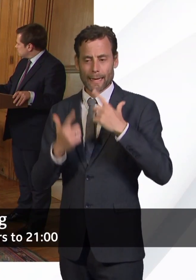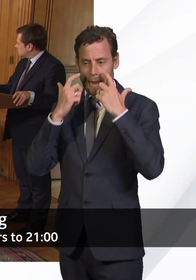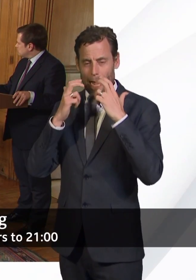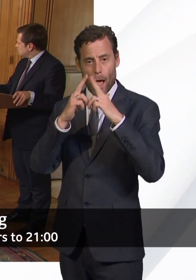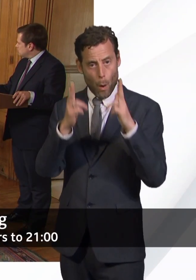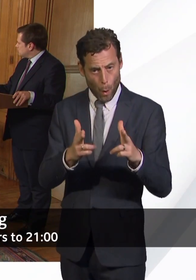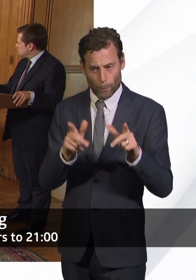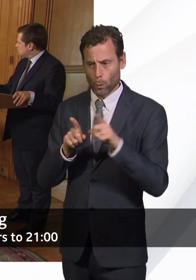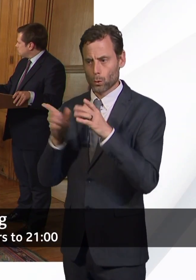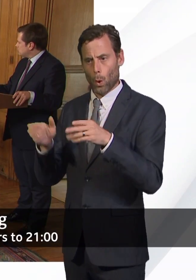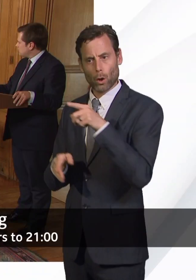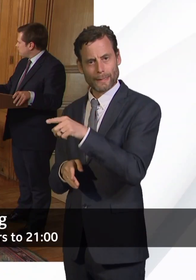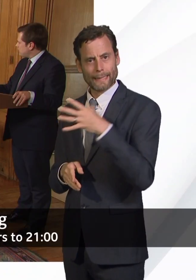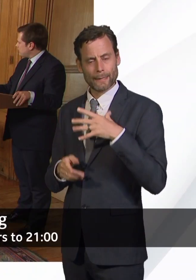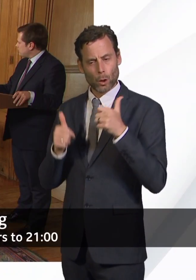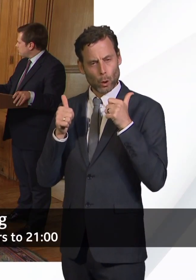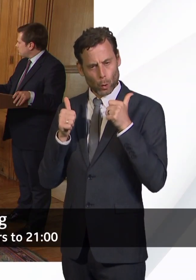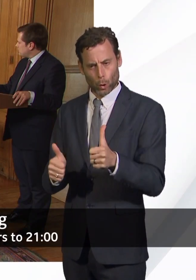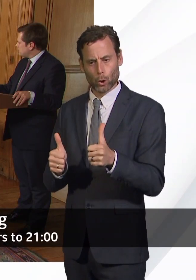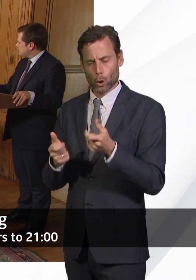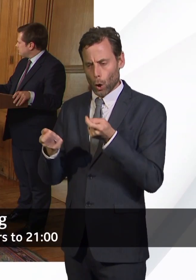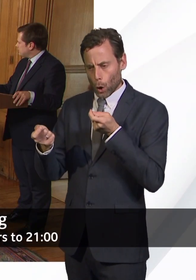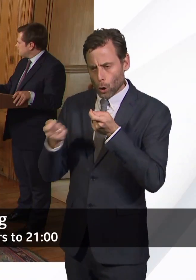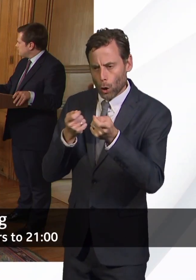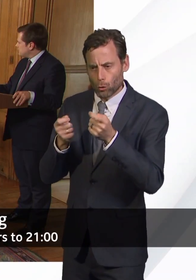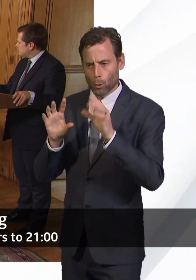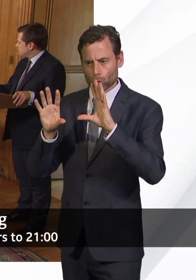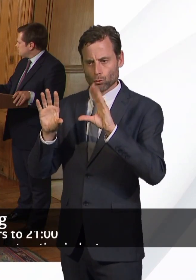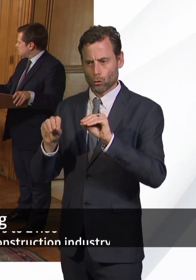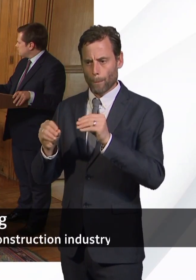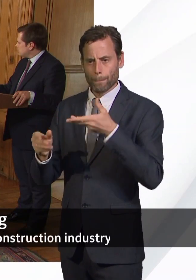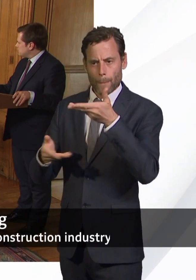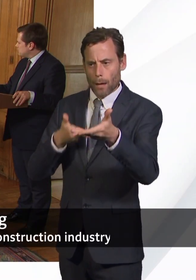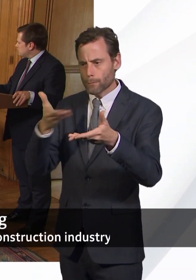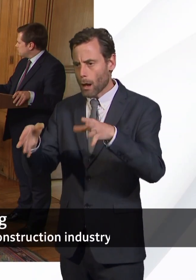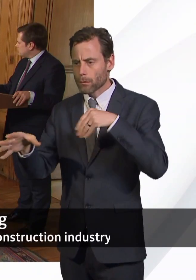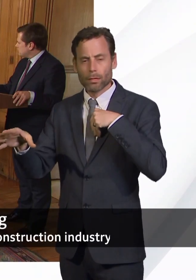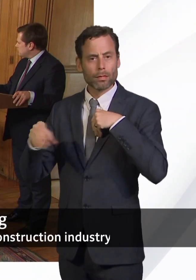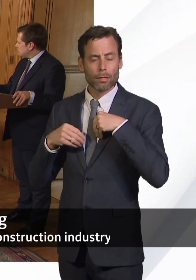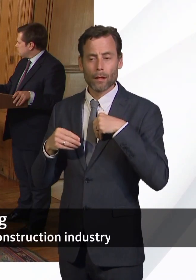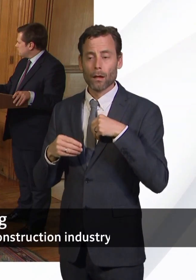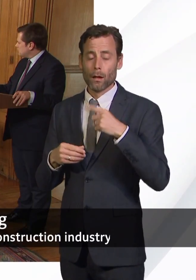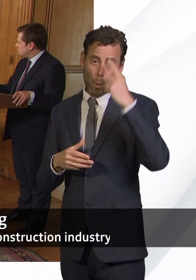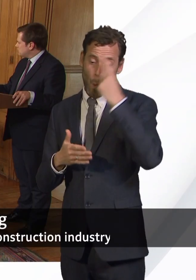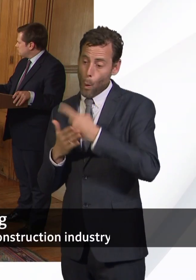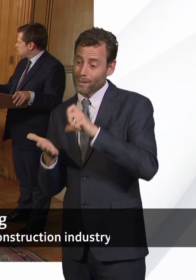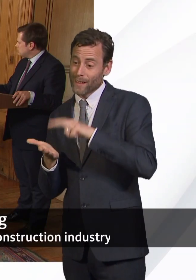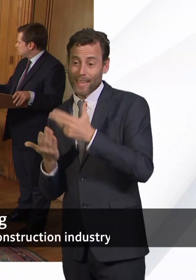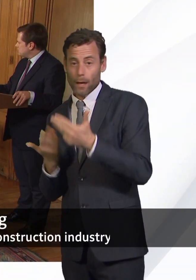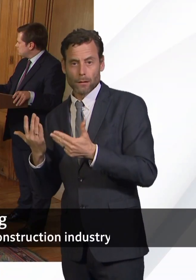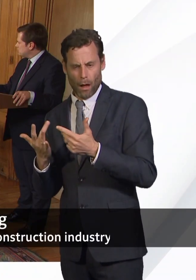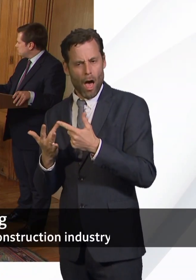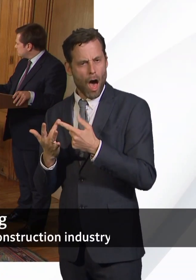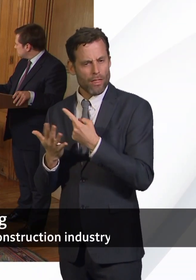hospital and in the receiving care home, and that is the fundamental basis, whether it be COVID or anything else, of managing